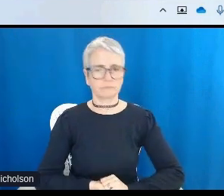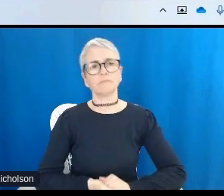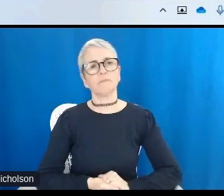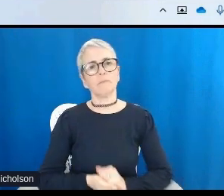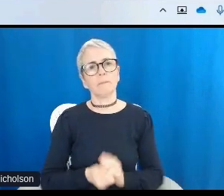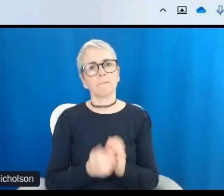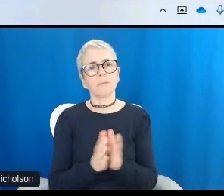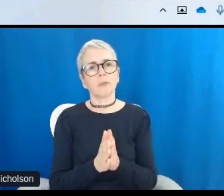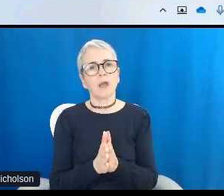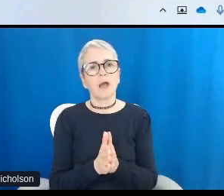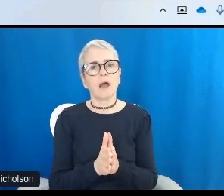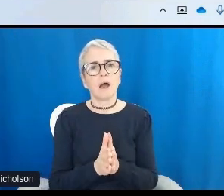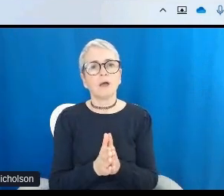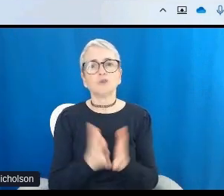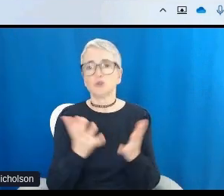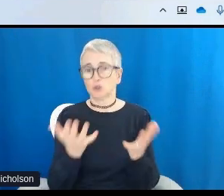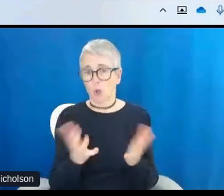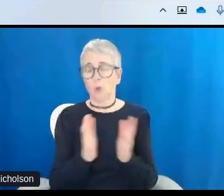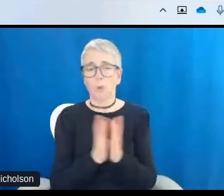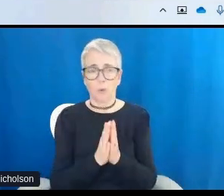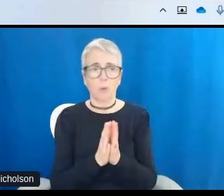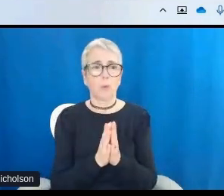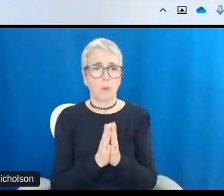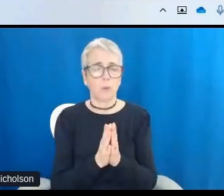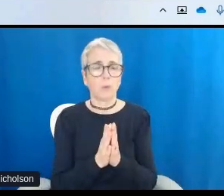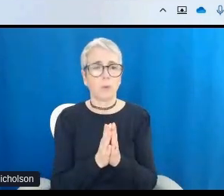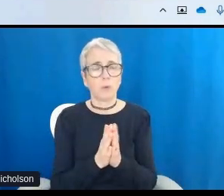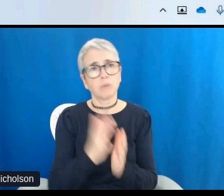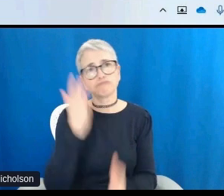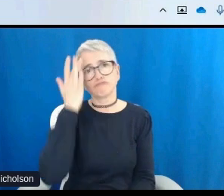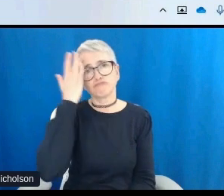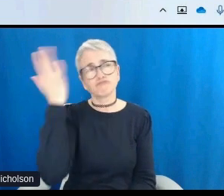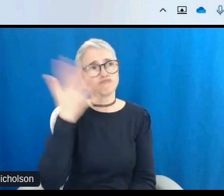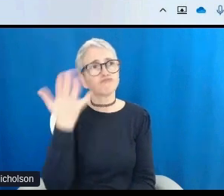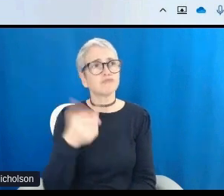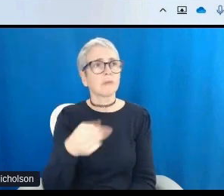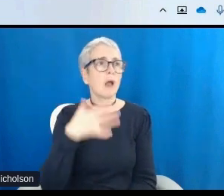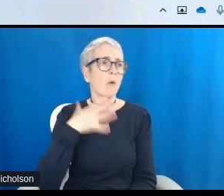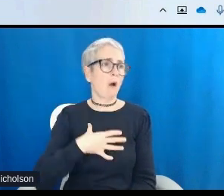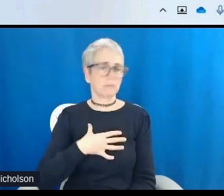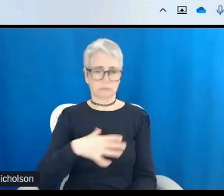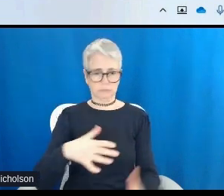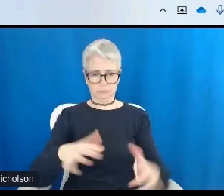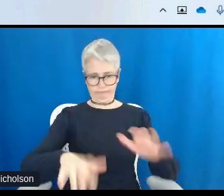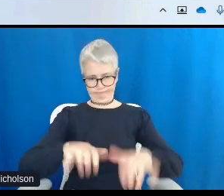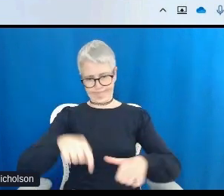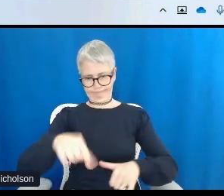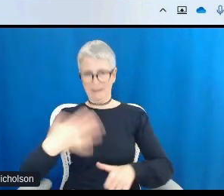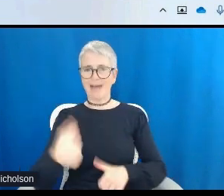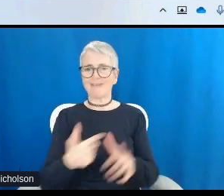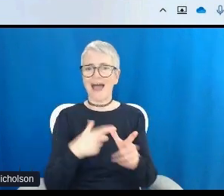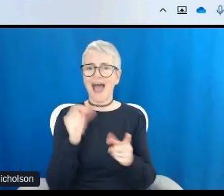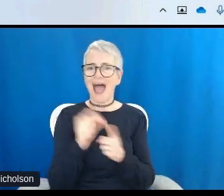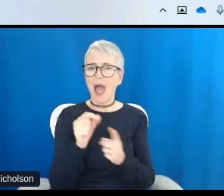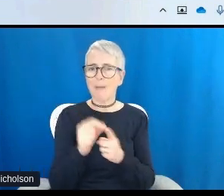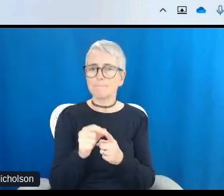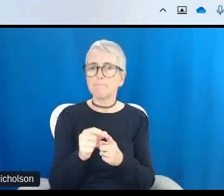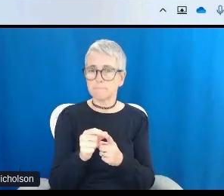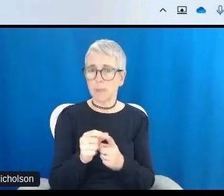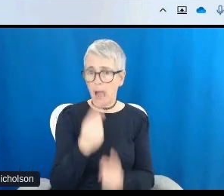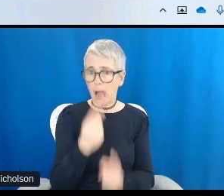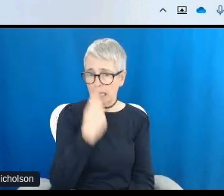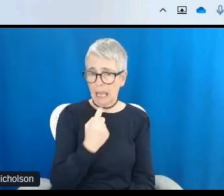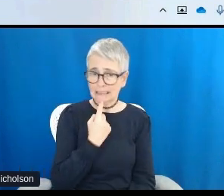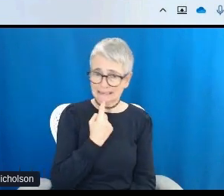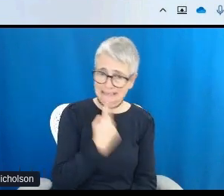then that I want to perhaps control an app on my device. I can tell Windows to go to that app, and then